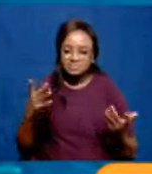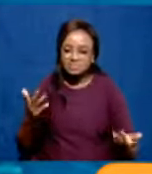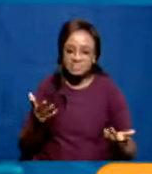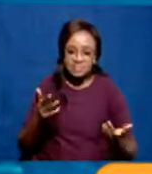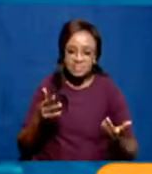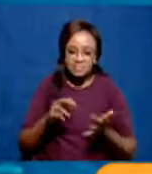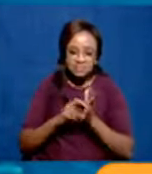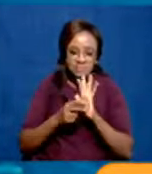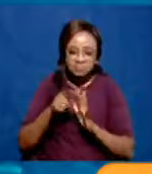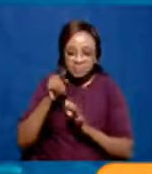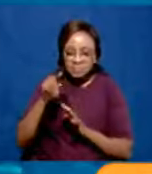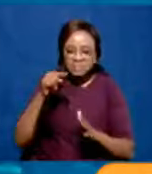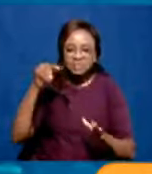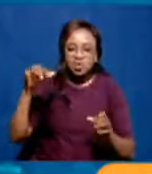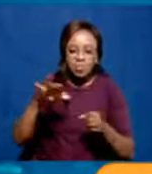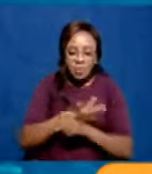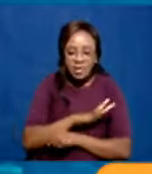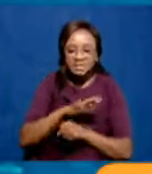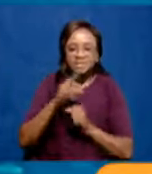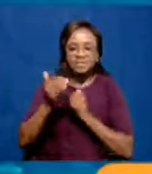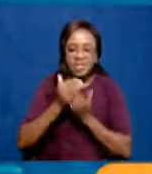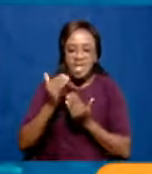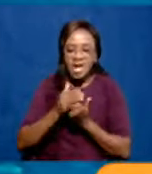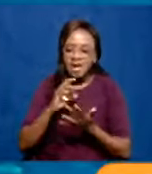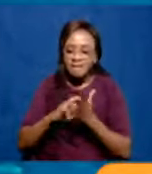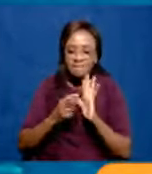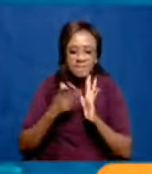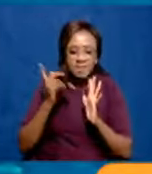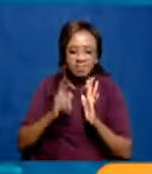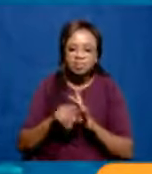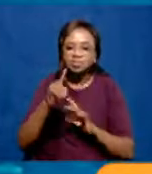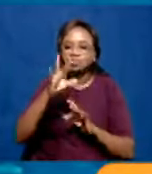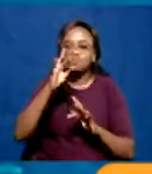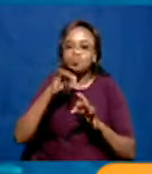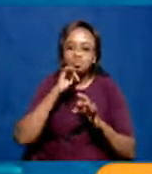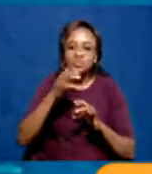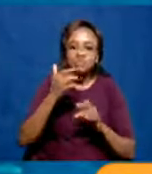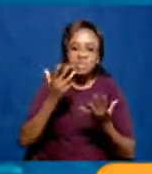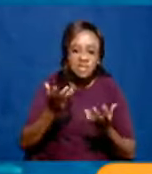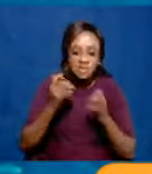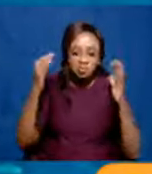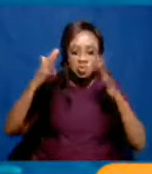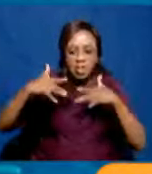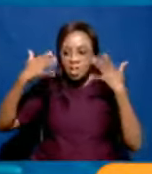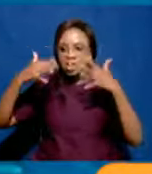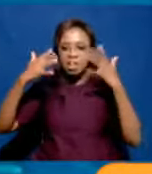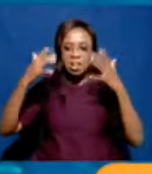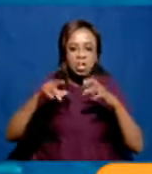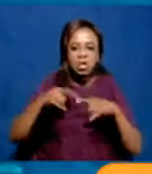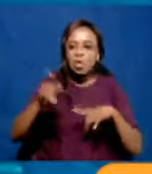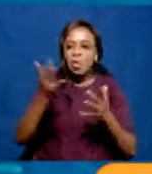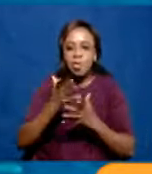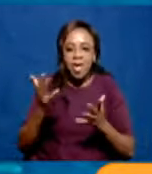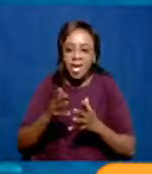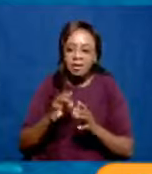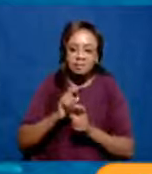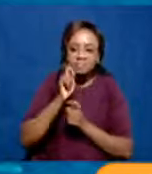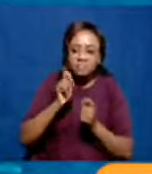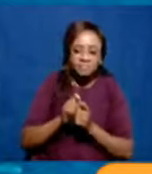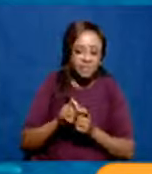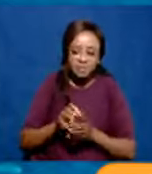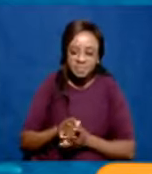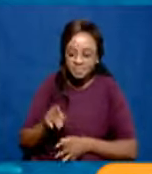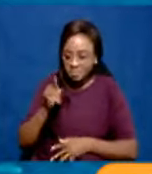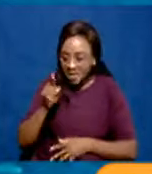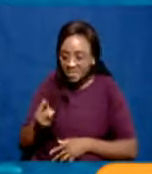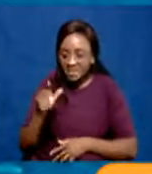nature of care that you were talking about should be such that when you access this care, you don't have to again pay. In this particular act, it is said that you